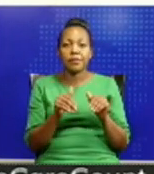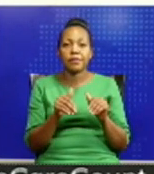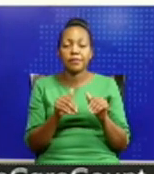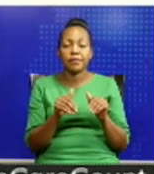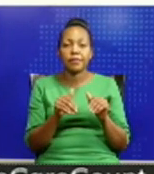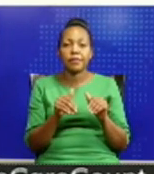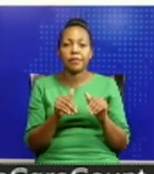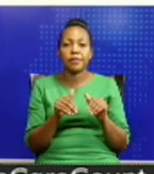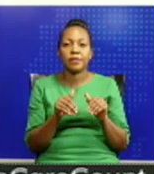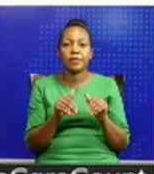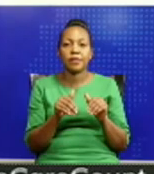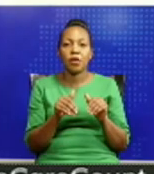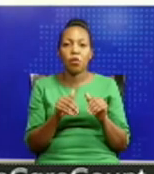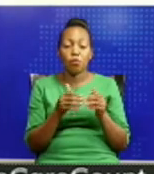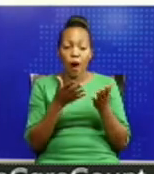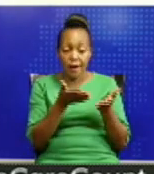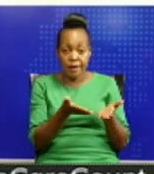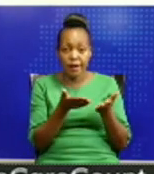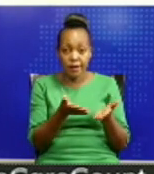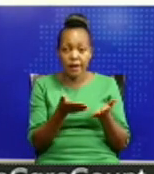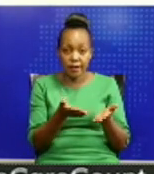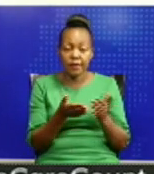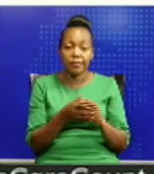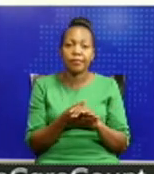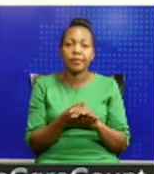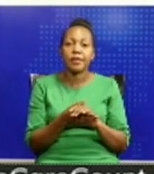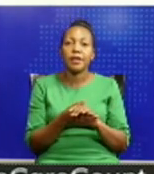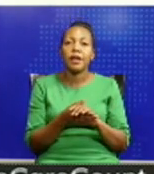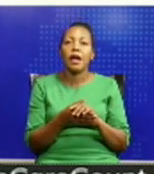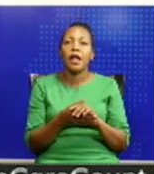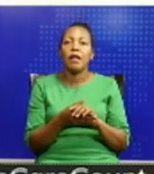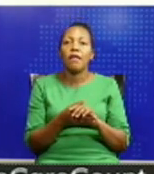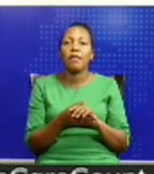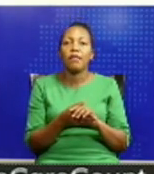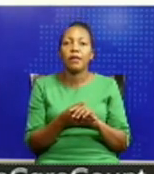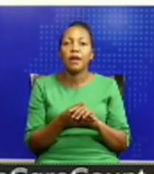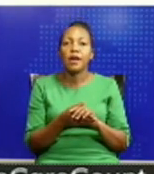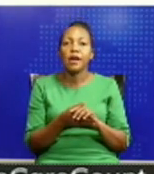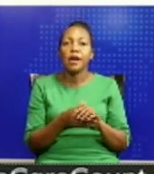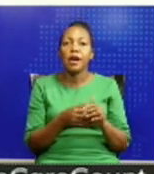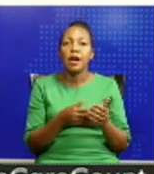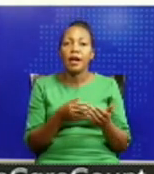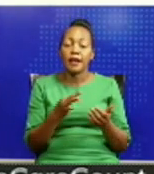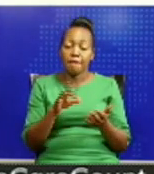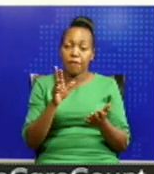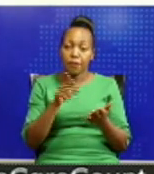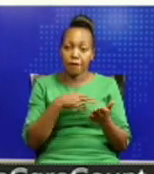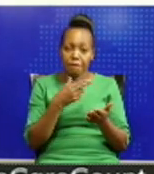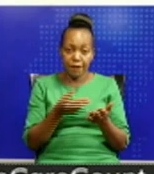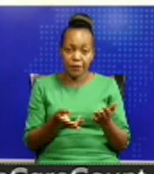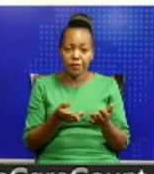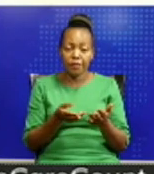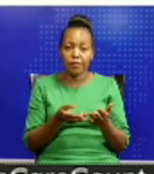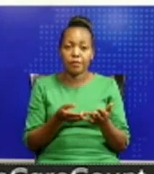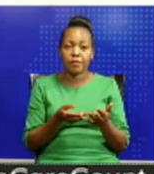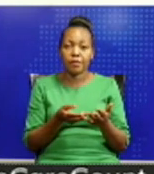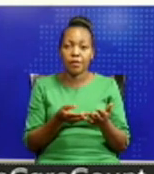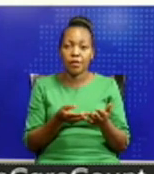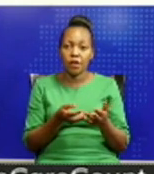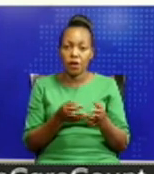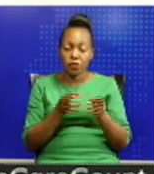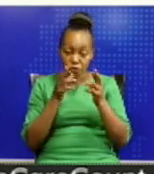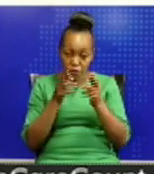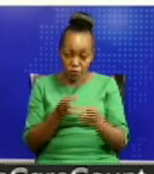members of parliament who are here. If we do not recognize their